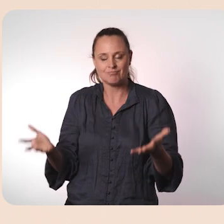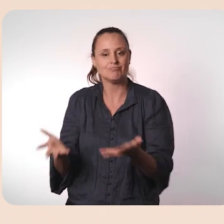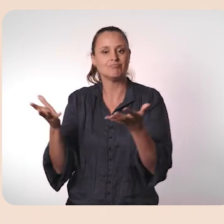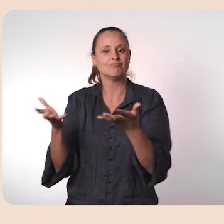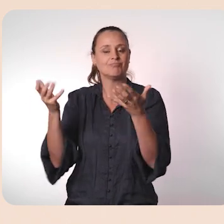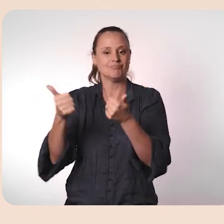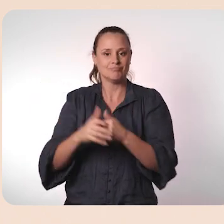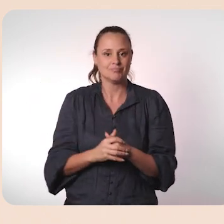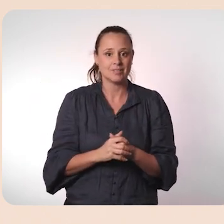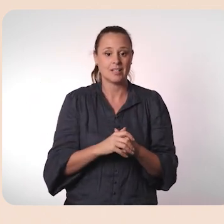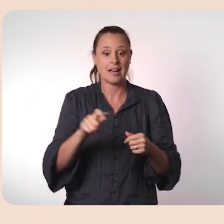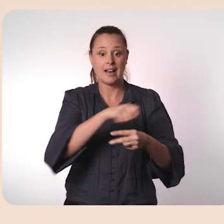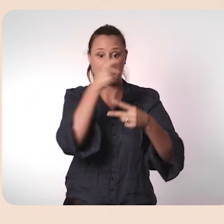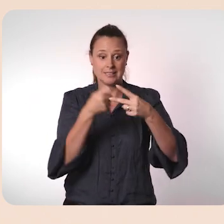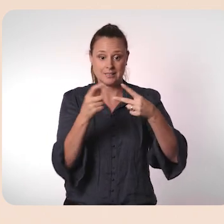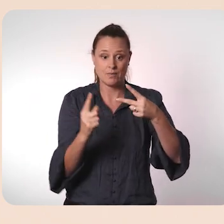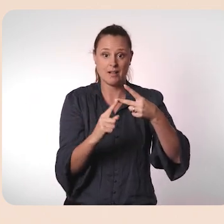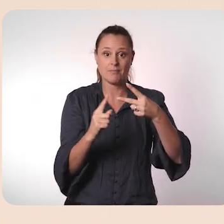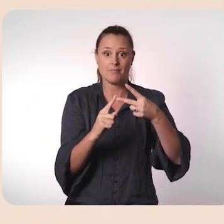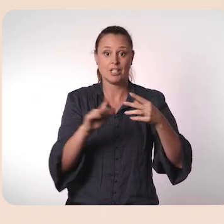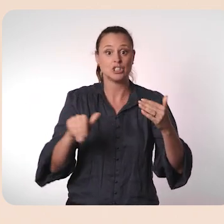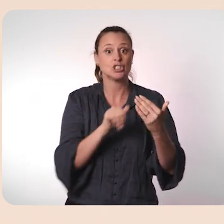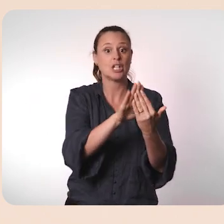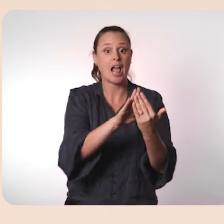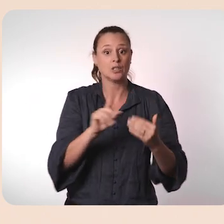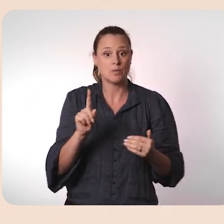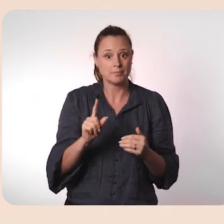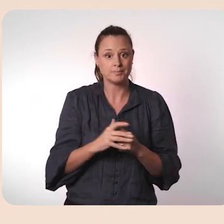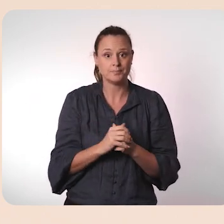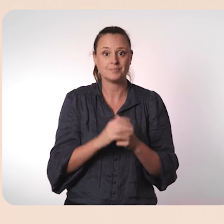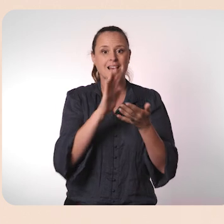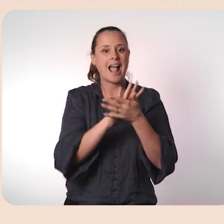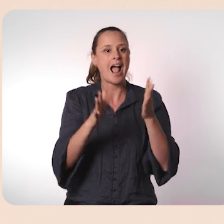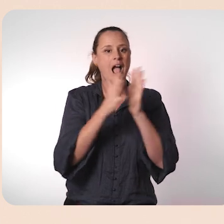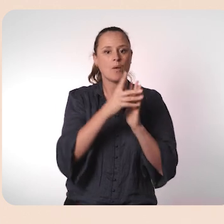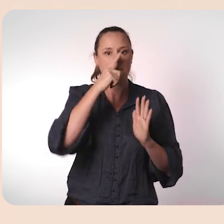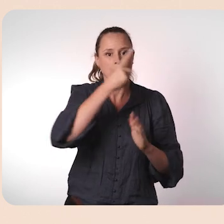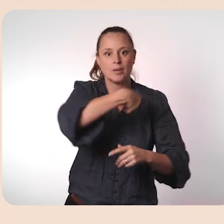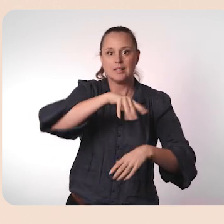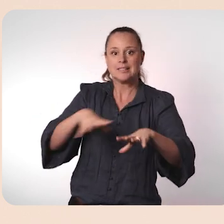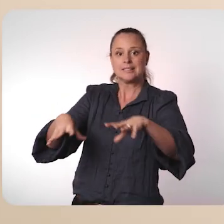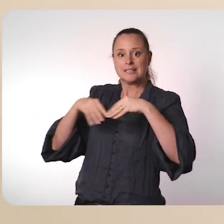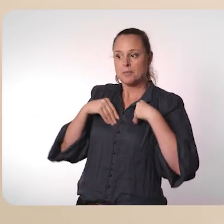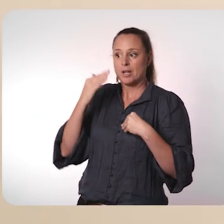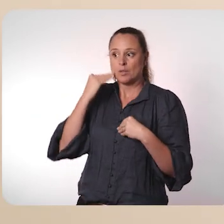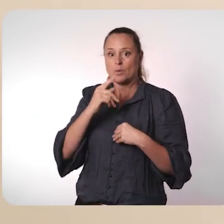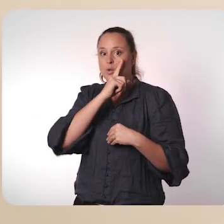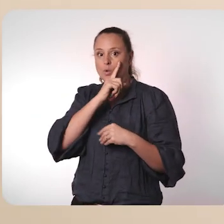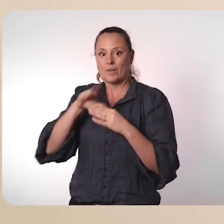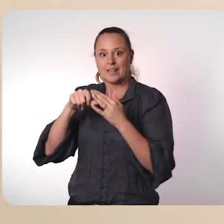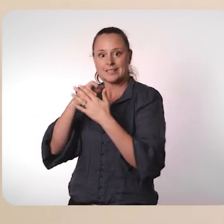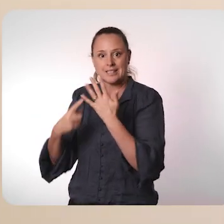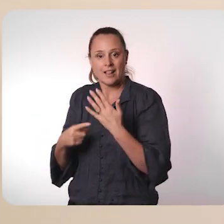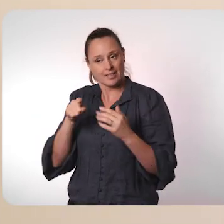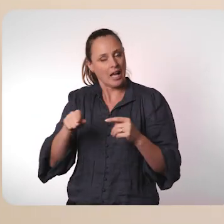Action 2. Challenge the acceptance and normalisation of violence against women and girls with disabilities. I work as an